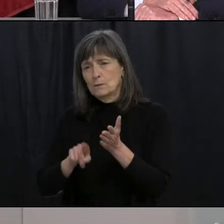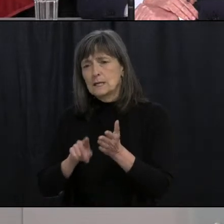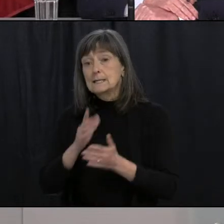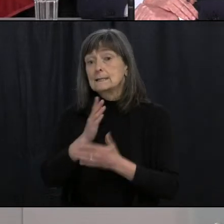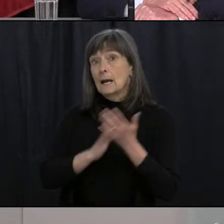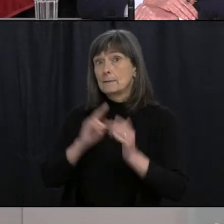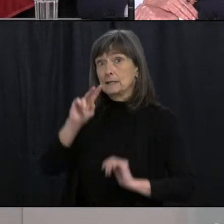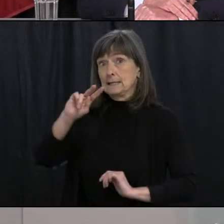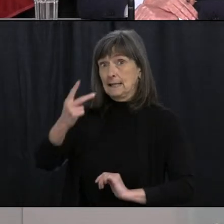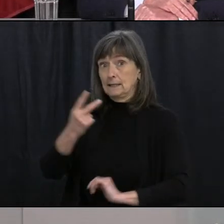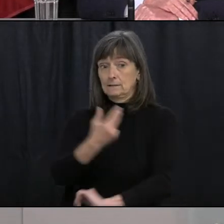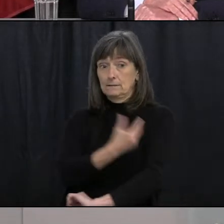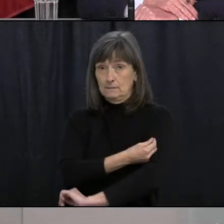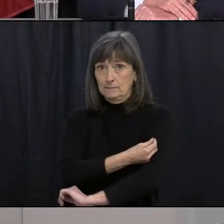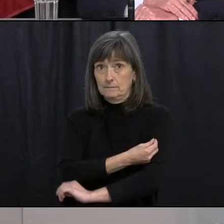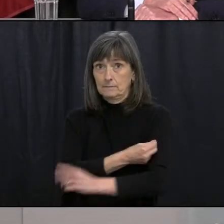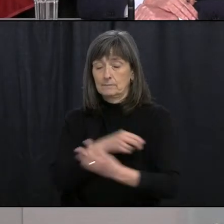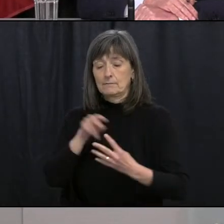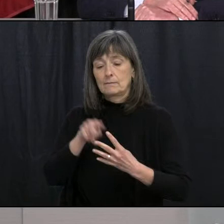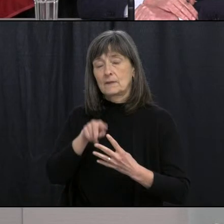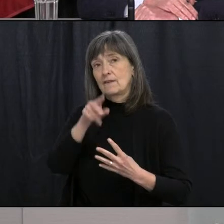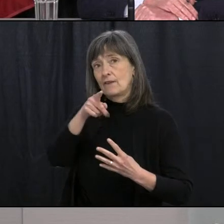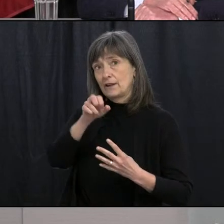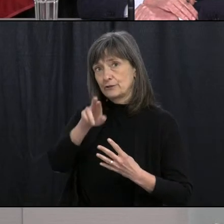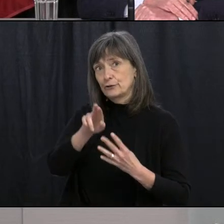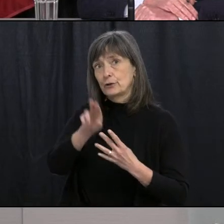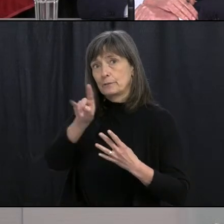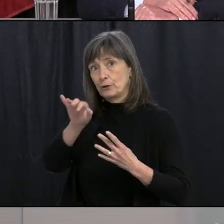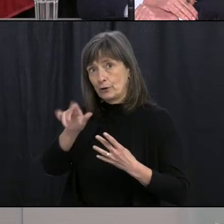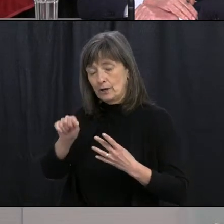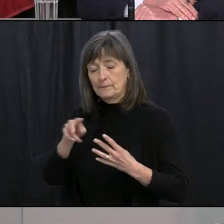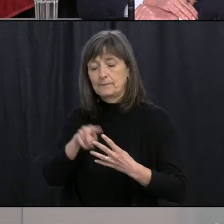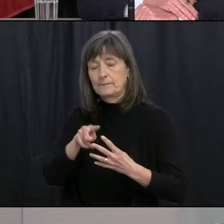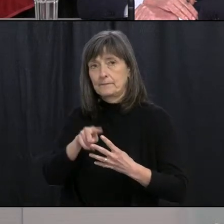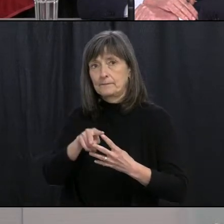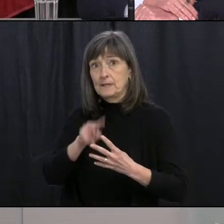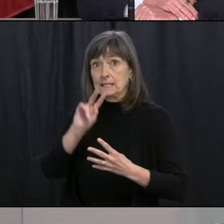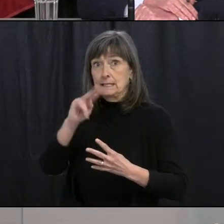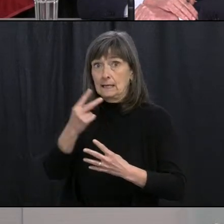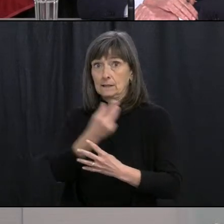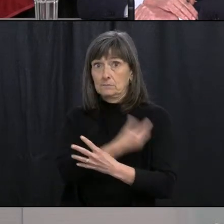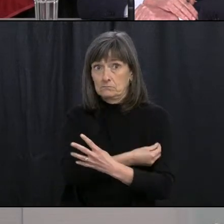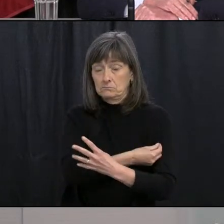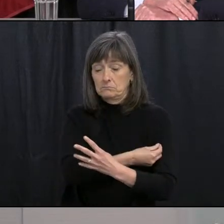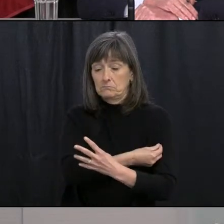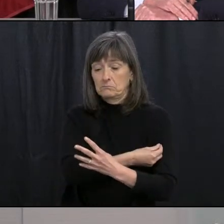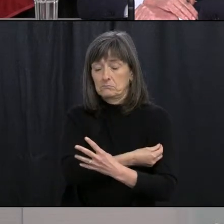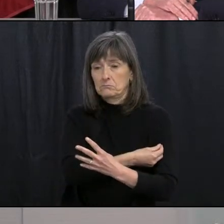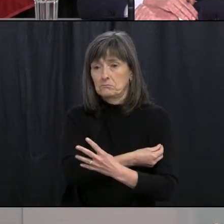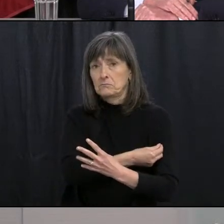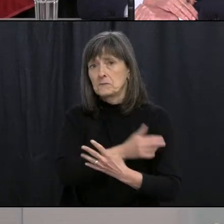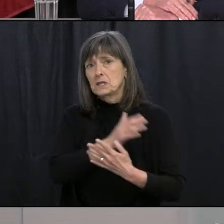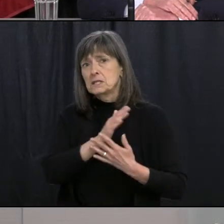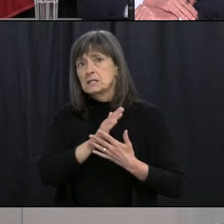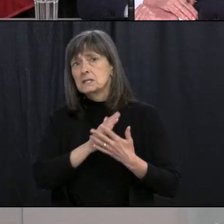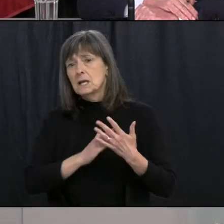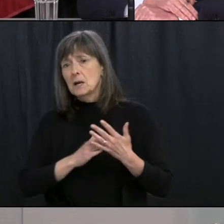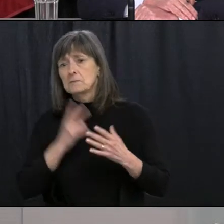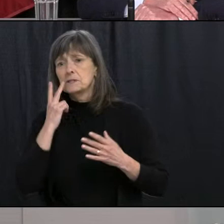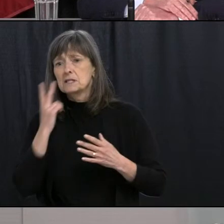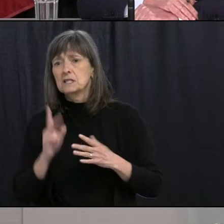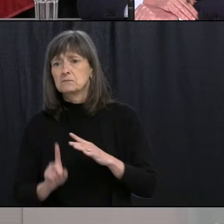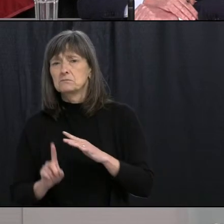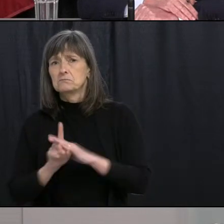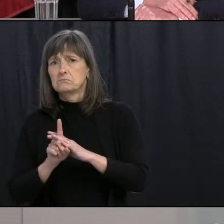second dose of mRNA vaccine, although there hasn't been a link to the vaccine determined yet. Dr. Fitzgerald,